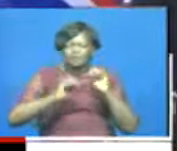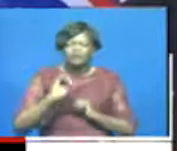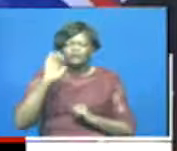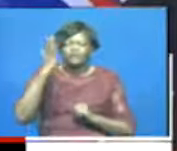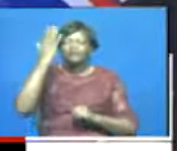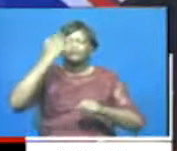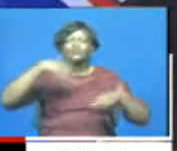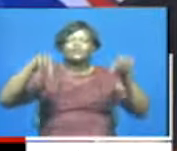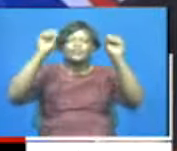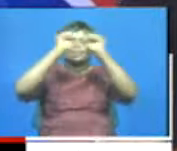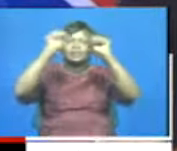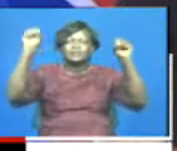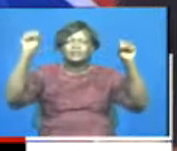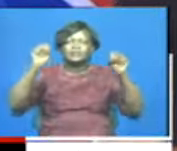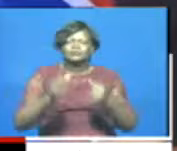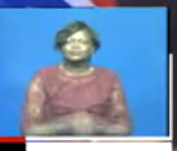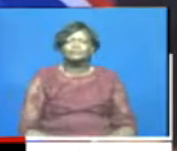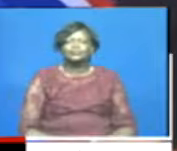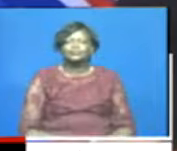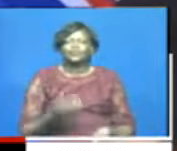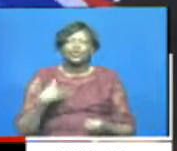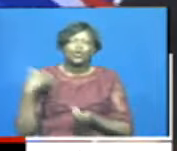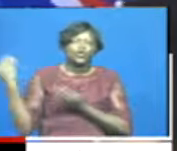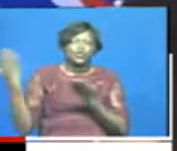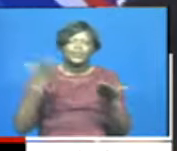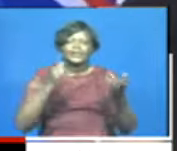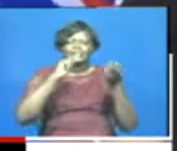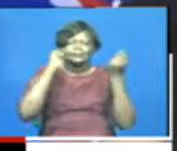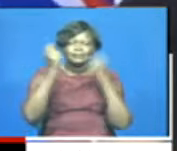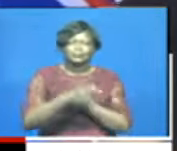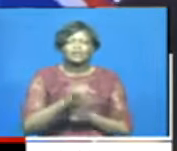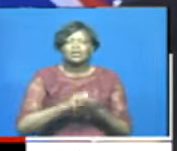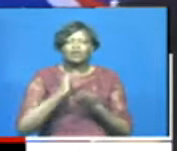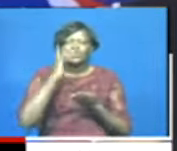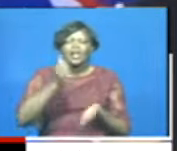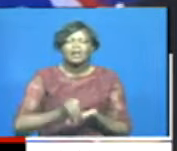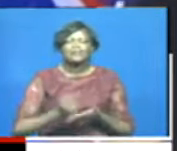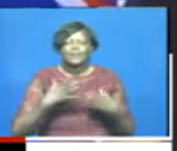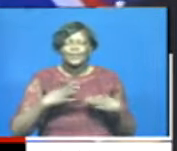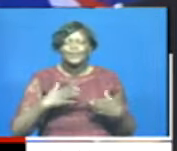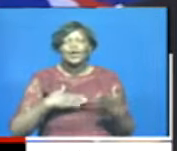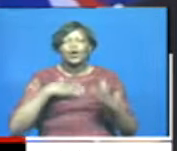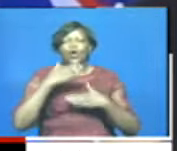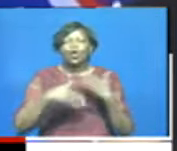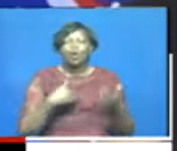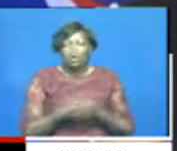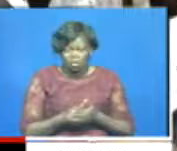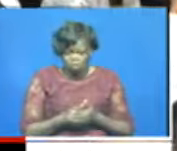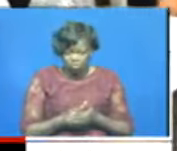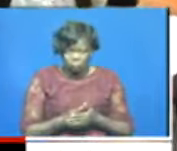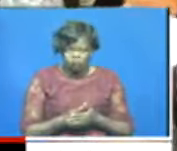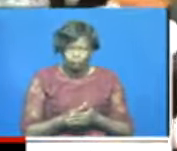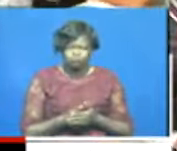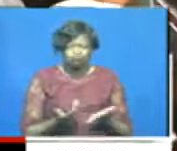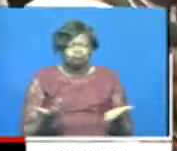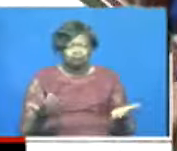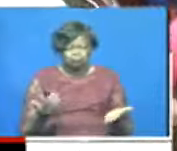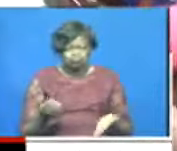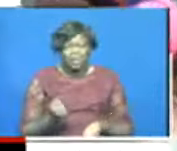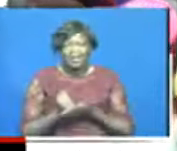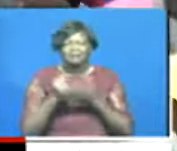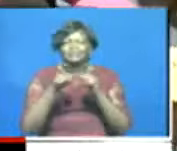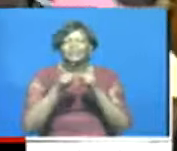president. Tunaleta mabadiliko ambayo itasaidia watu wetu wote. Na tutasaidia hata